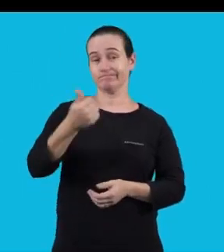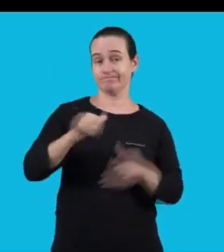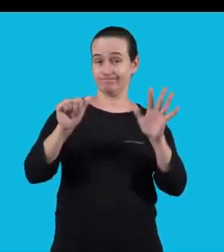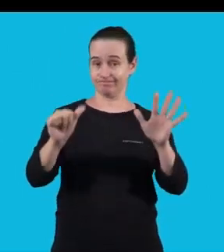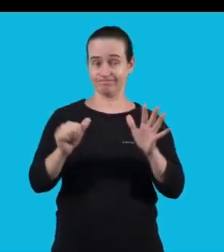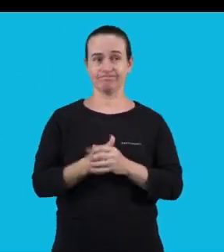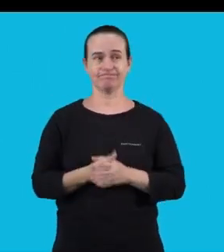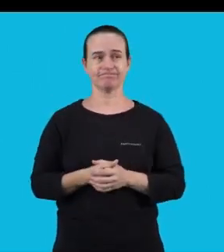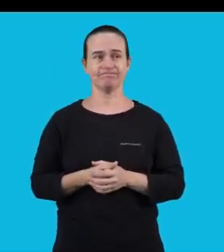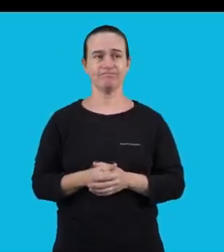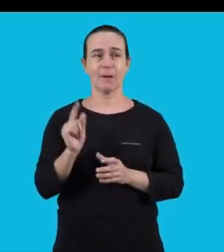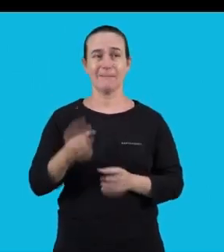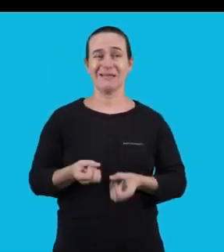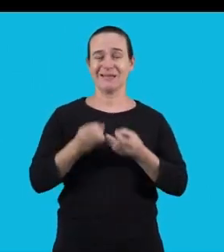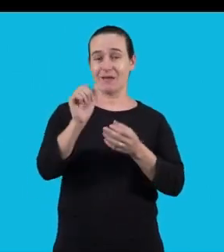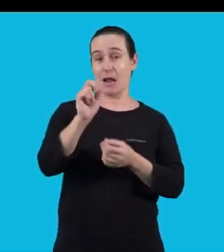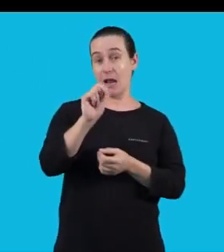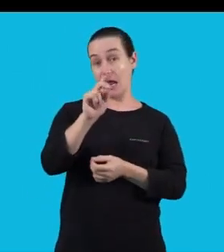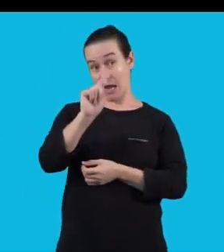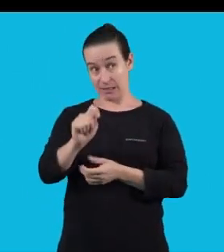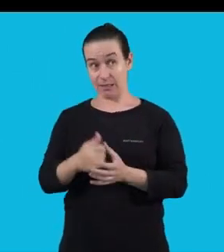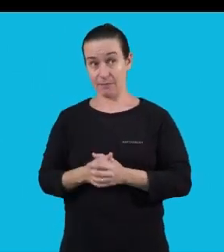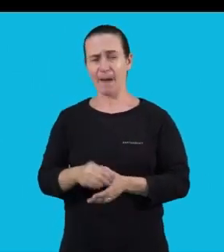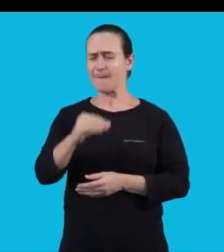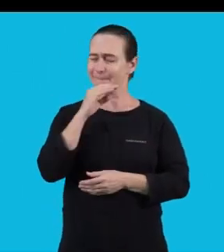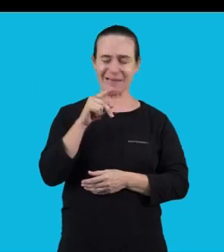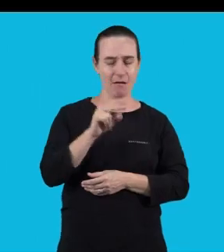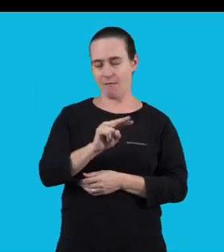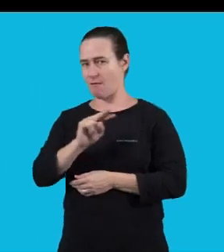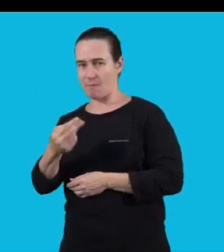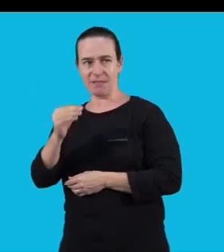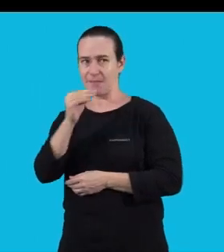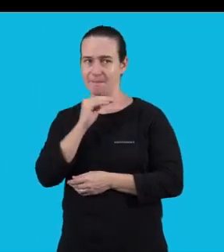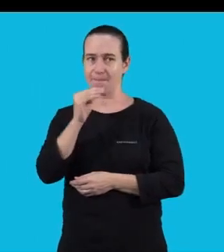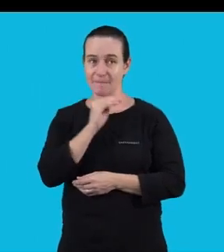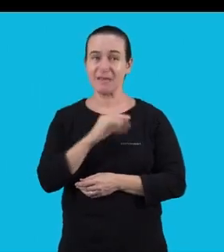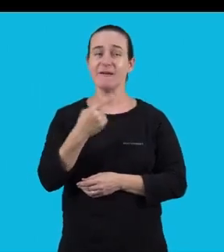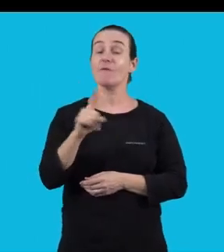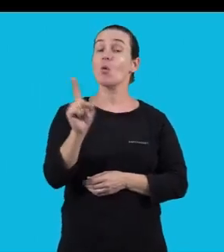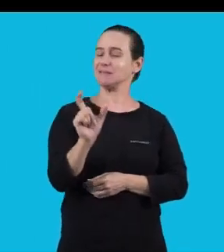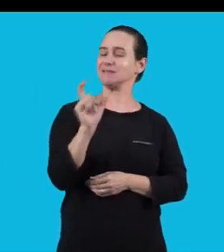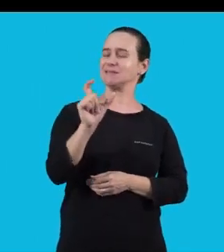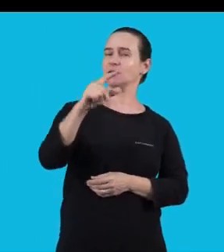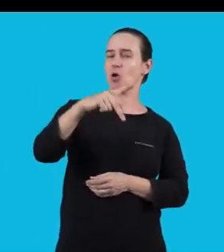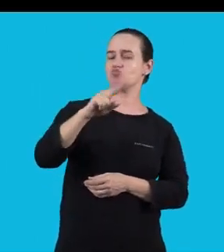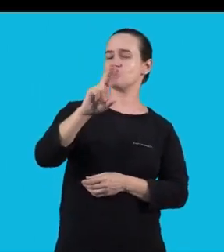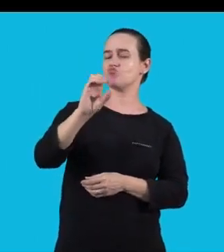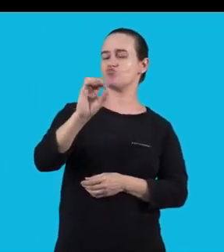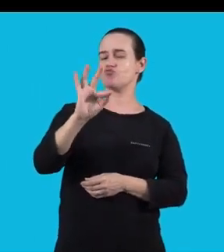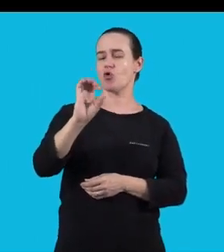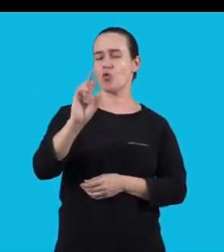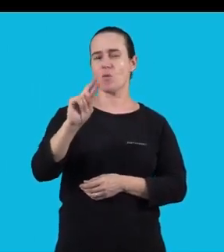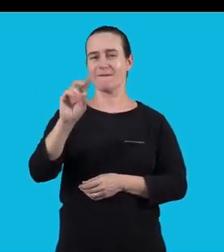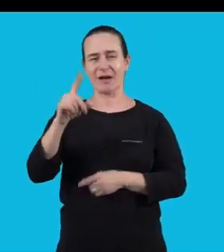Then for question 5.6, provide an antonym, so a word with the opposite meaning for the word profound in